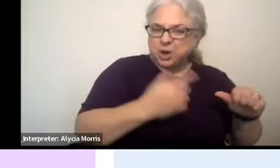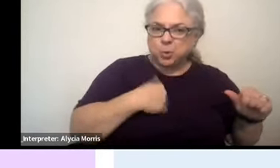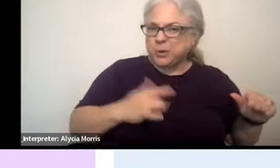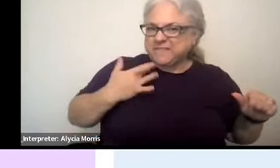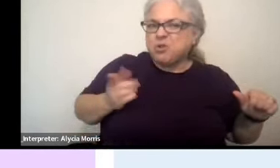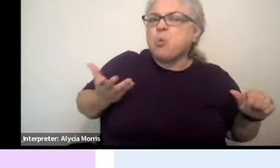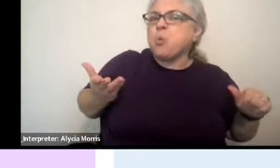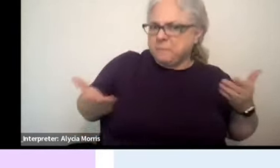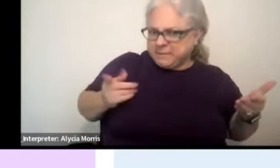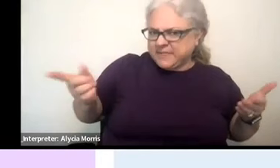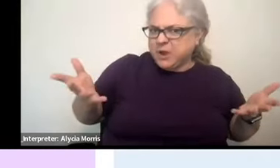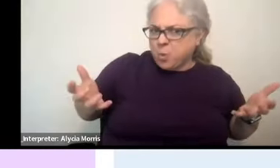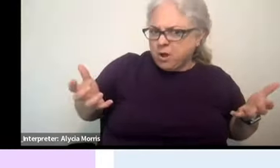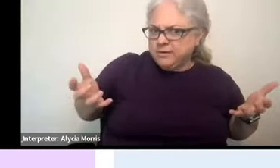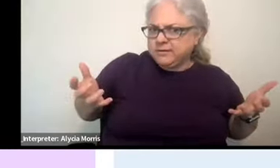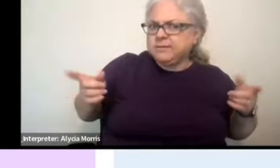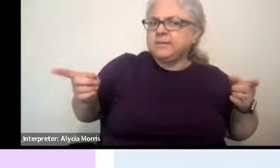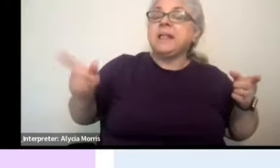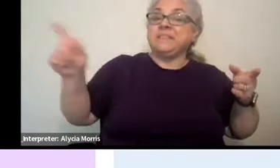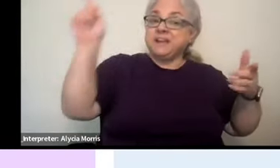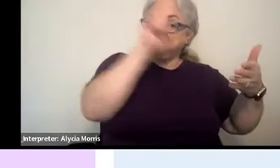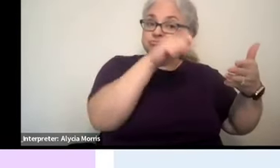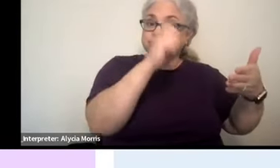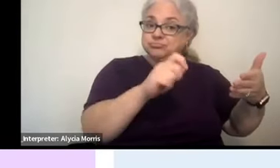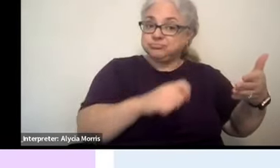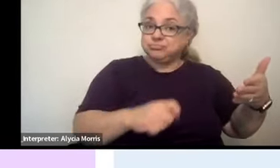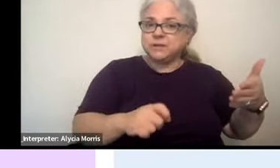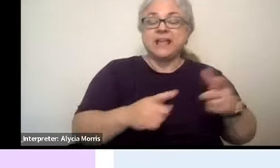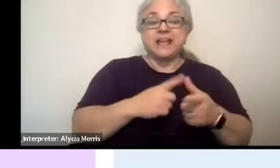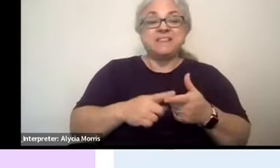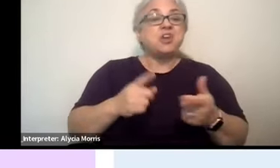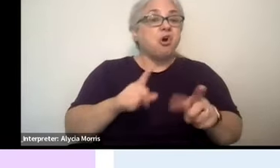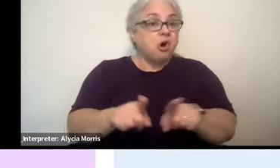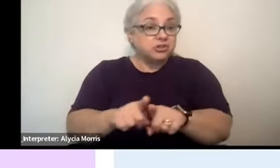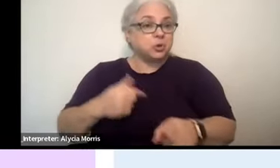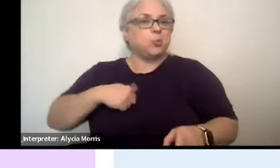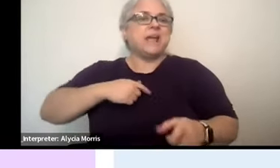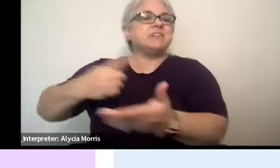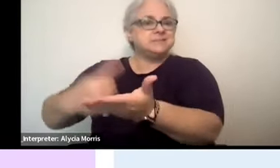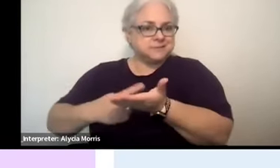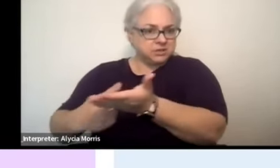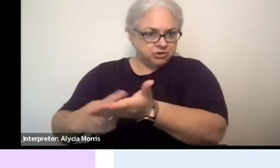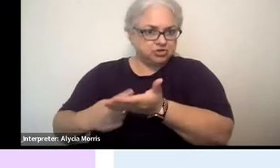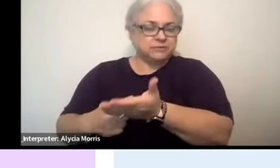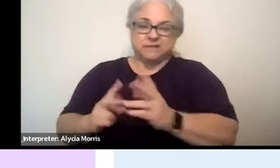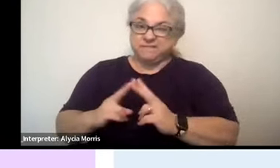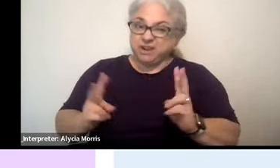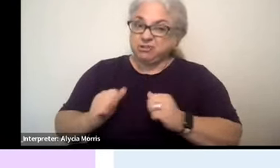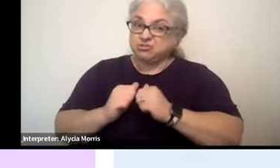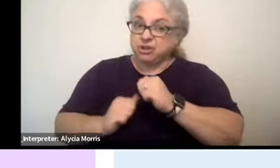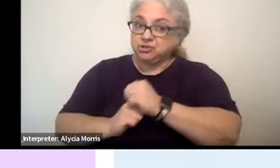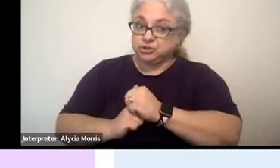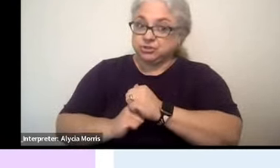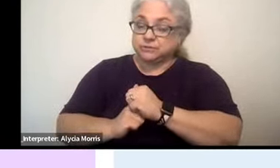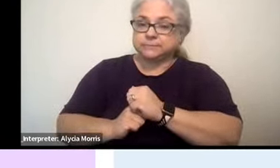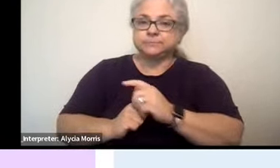going to want. And then we follow that up with a synchronous discussion that is, again, very structured, as opposed to what